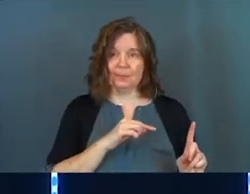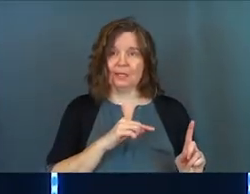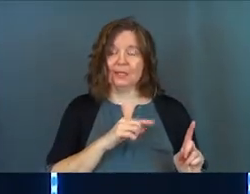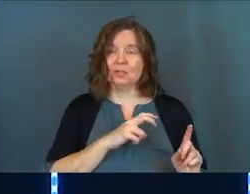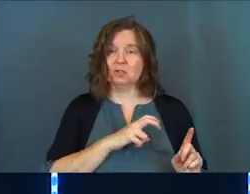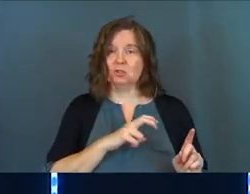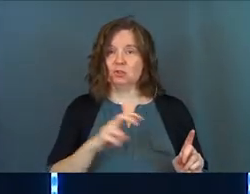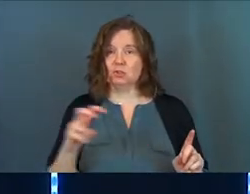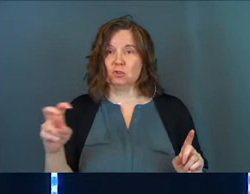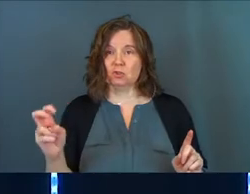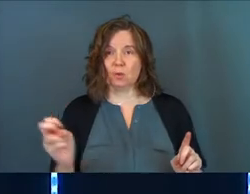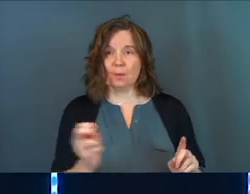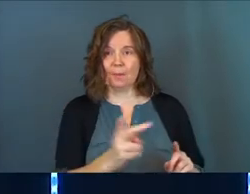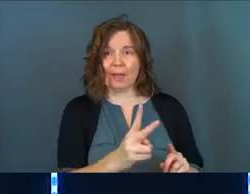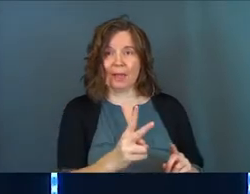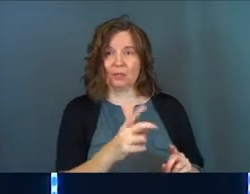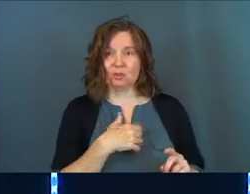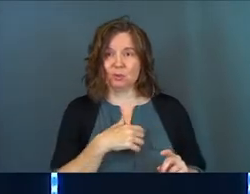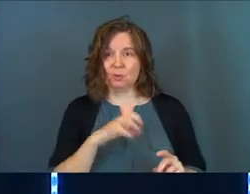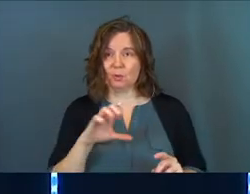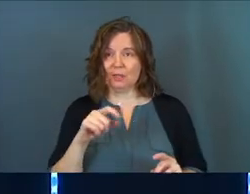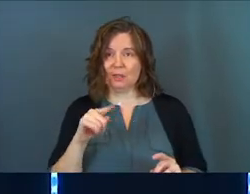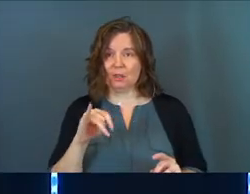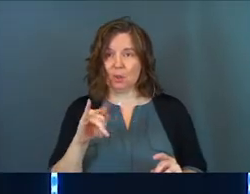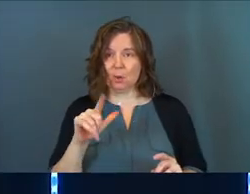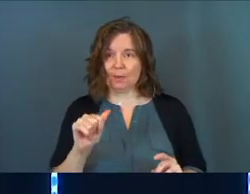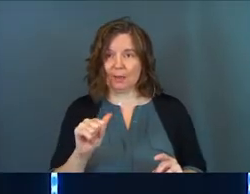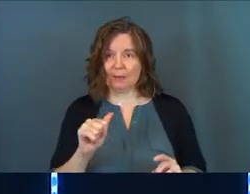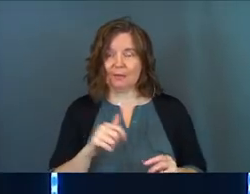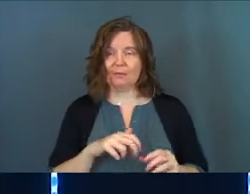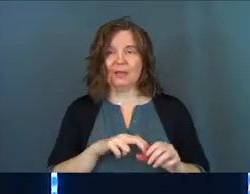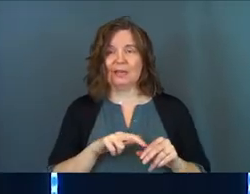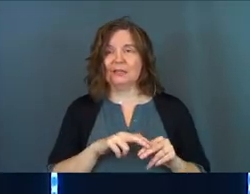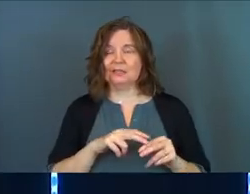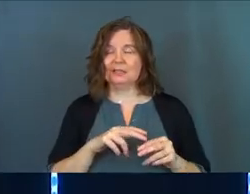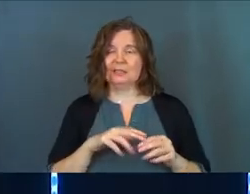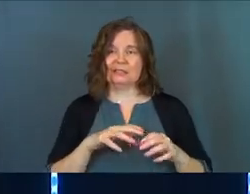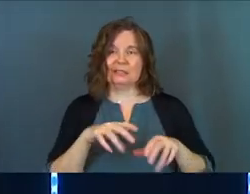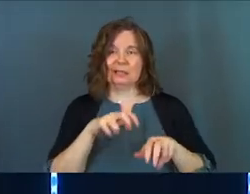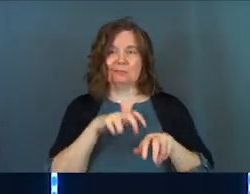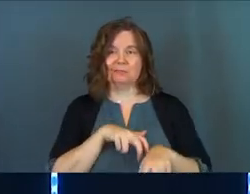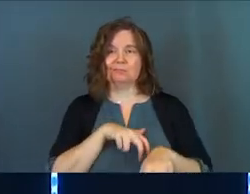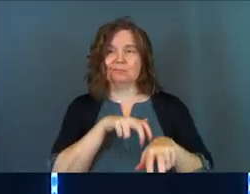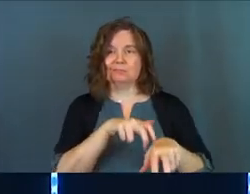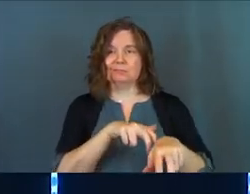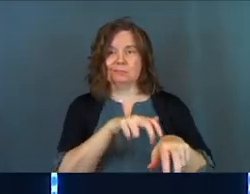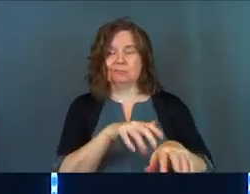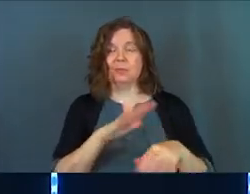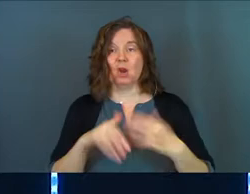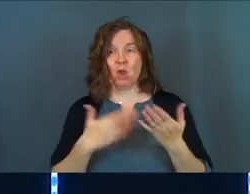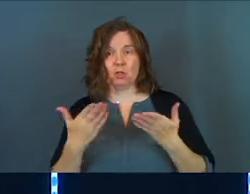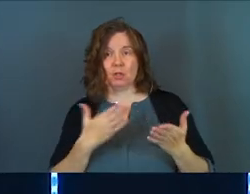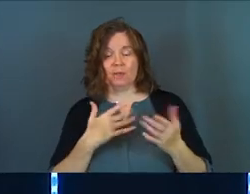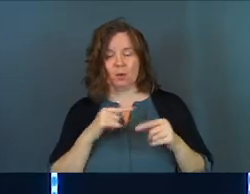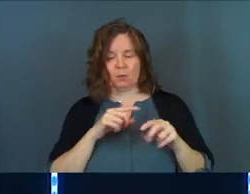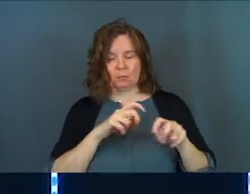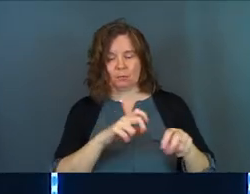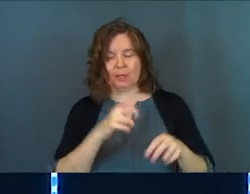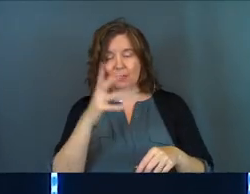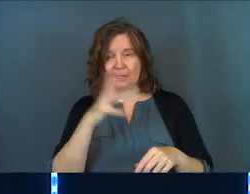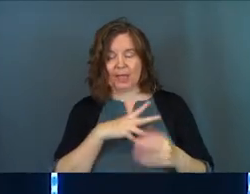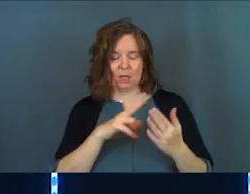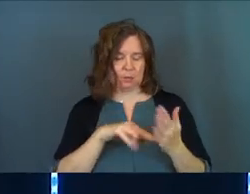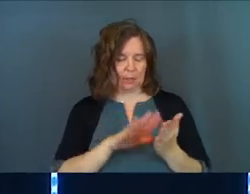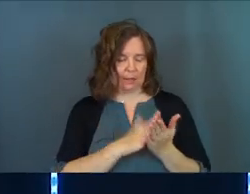is traveling back to Ethiopia, and he's in a carriage, and imagine the train and all his servants around him. And while he's going back, the